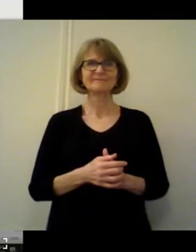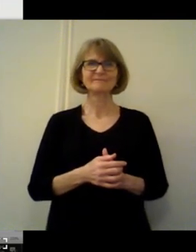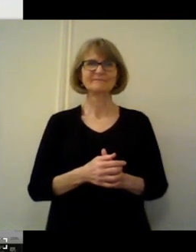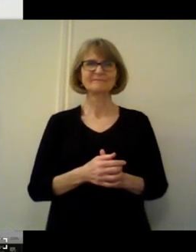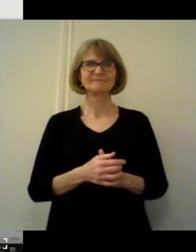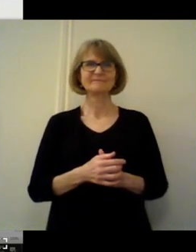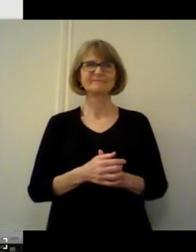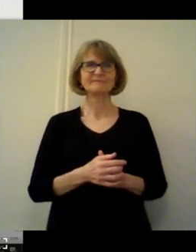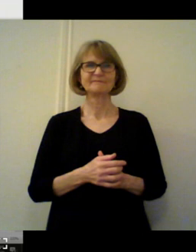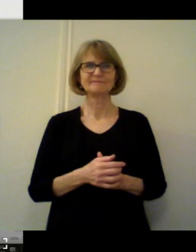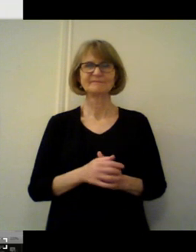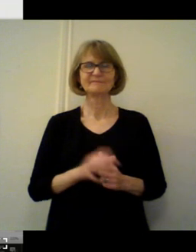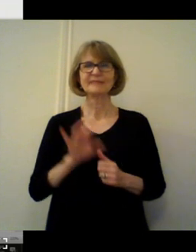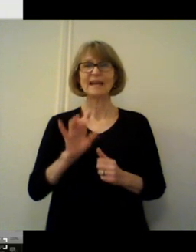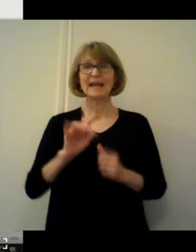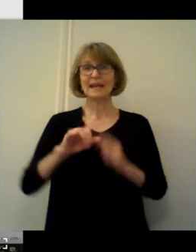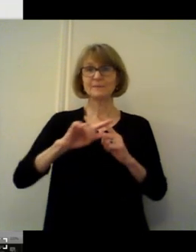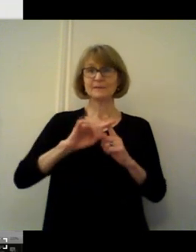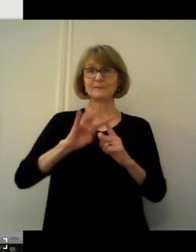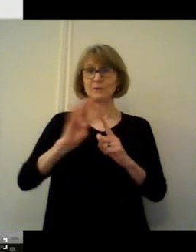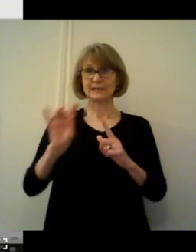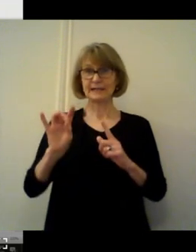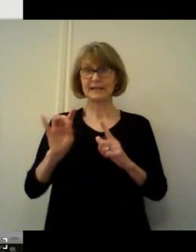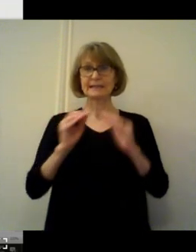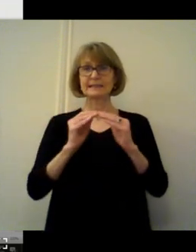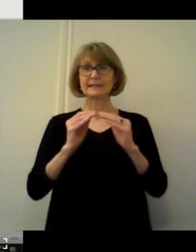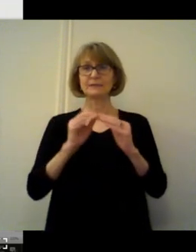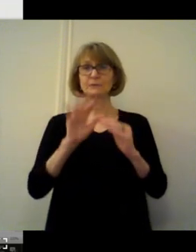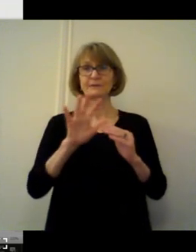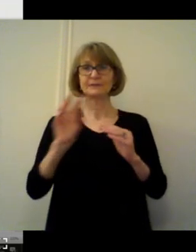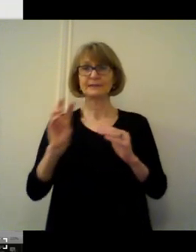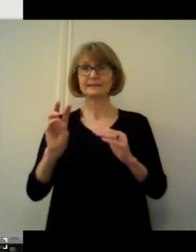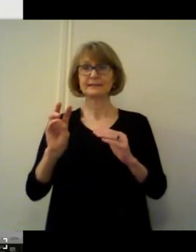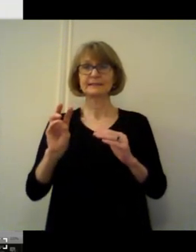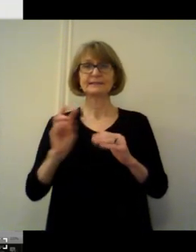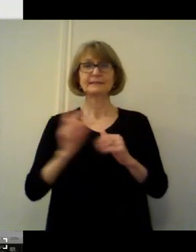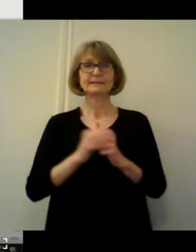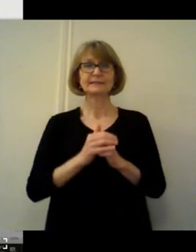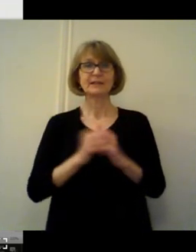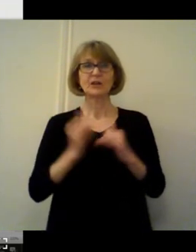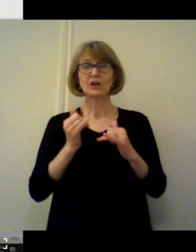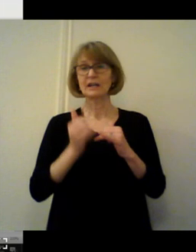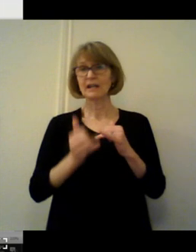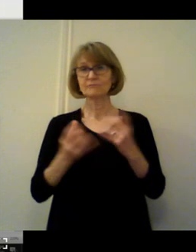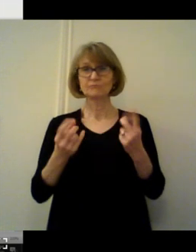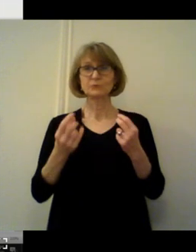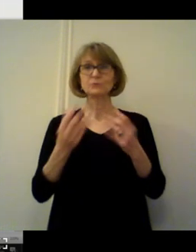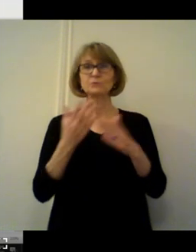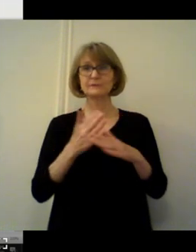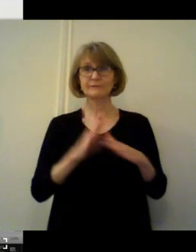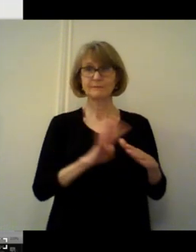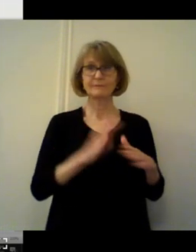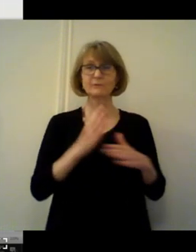Okay, now 8 plus 48 is 56. And then our last step is to divide by 4.